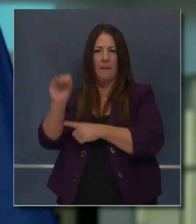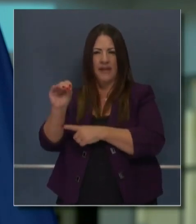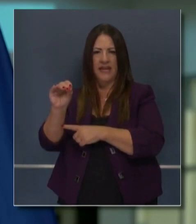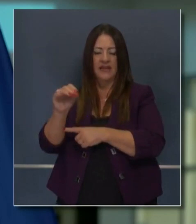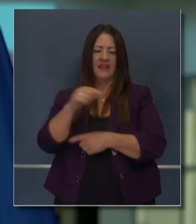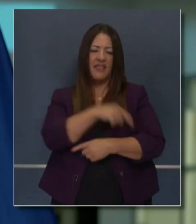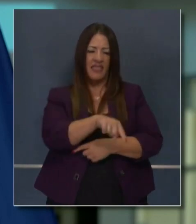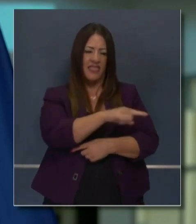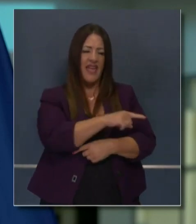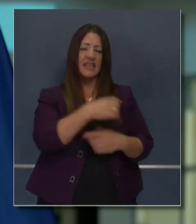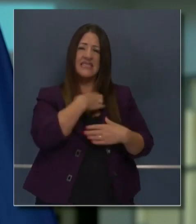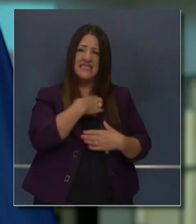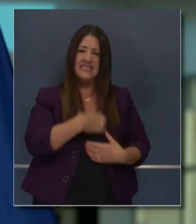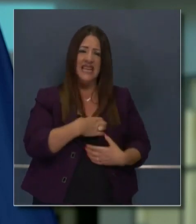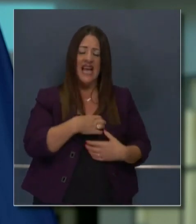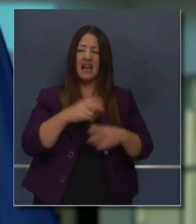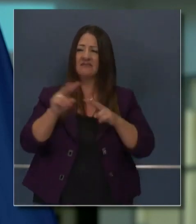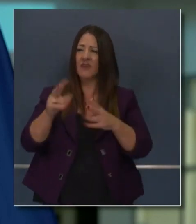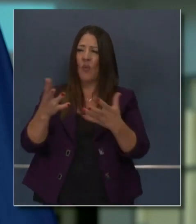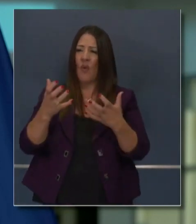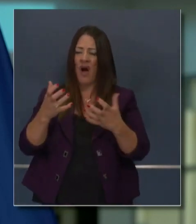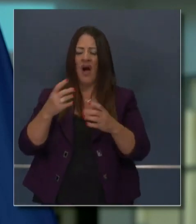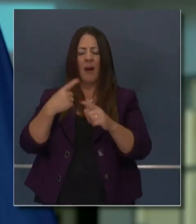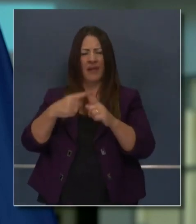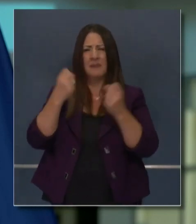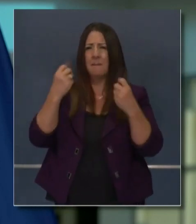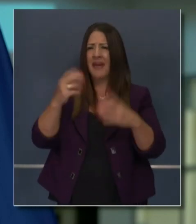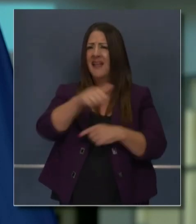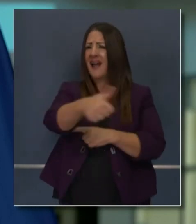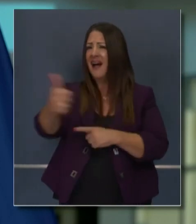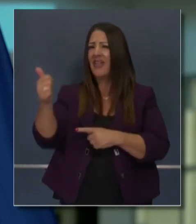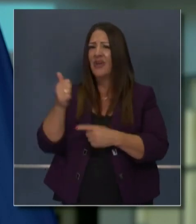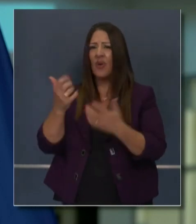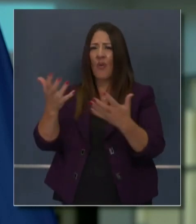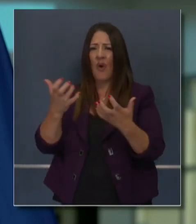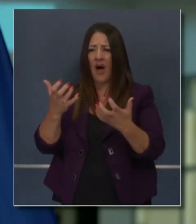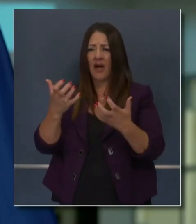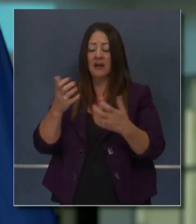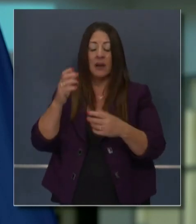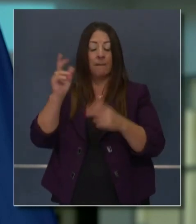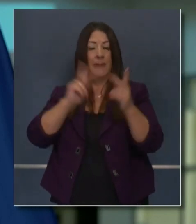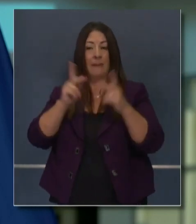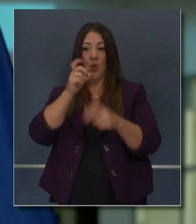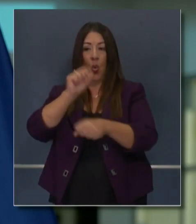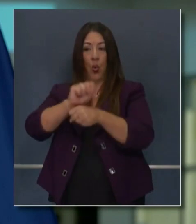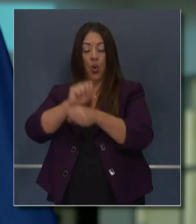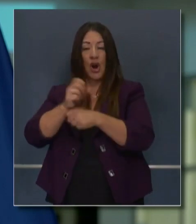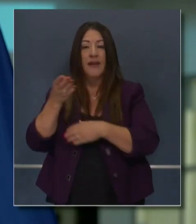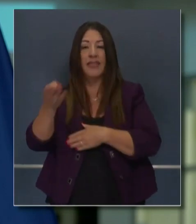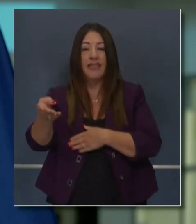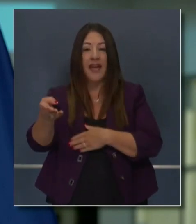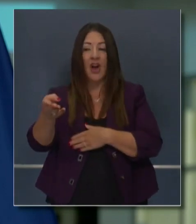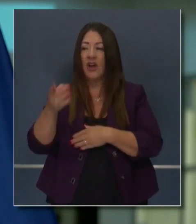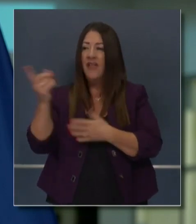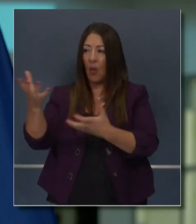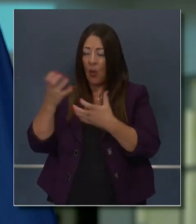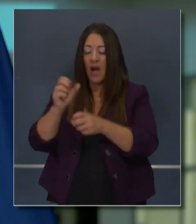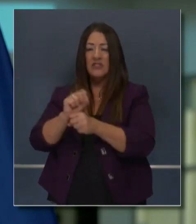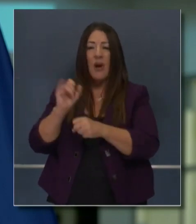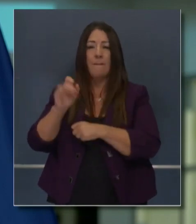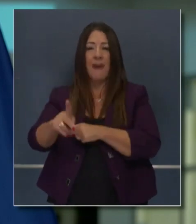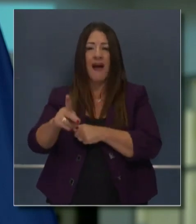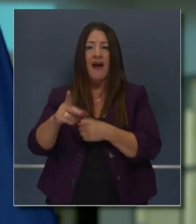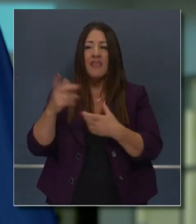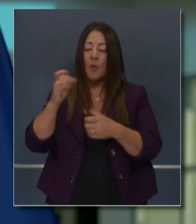of those that rightfully want to get their jobs back and to get back to some sense of normalcy. Forgive